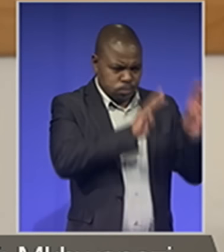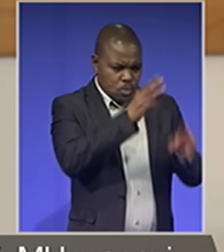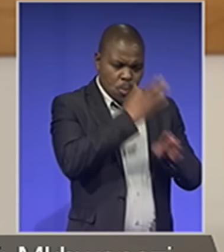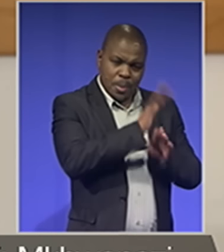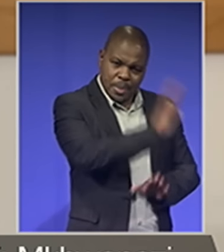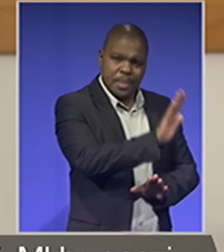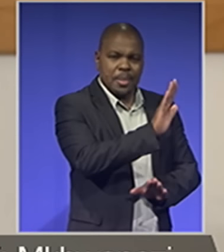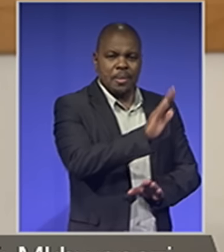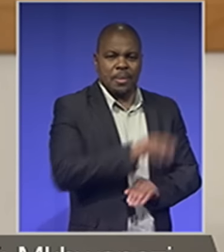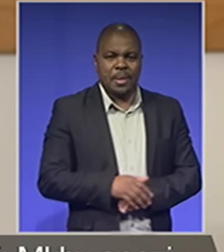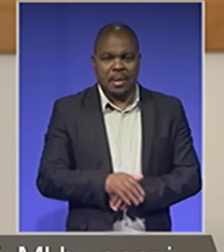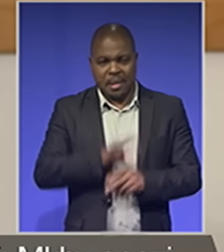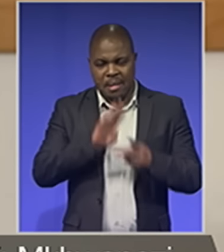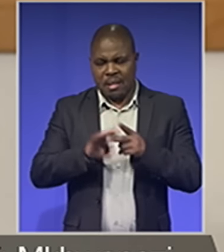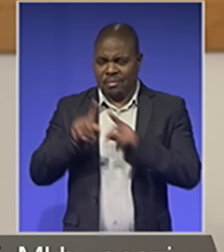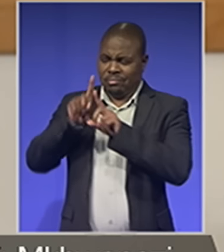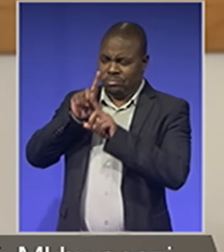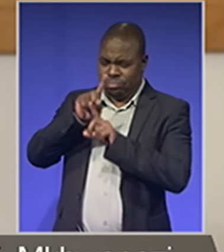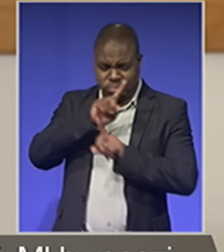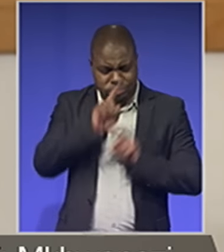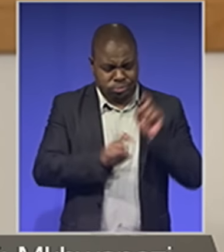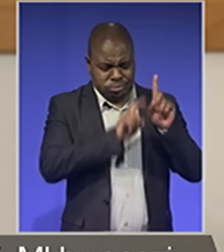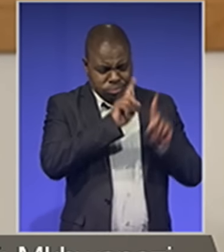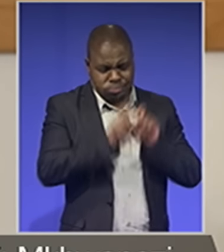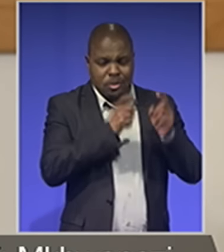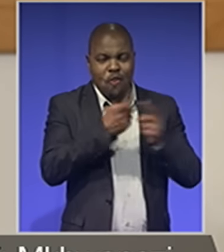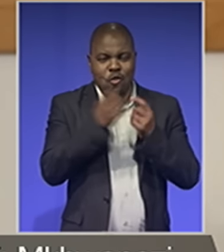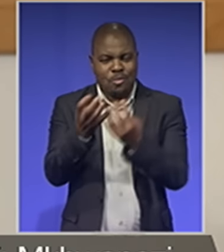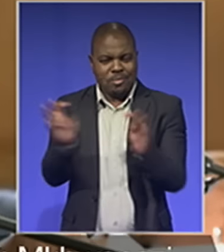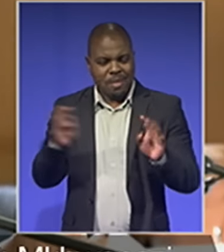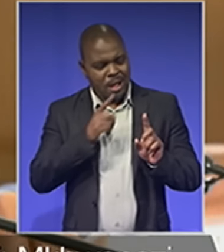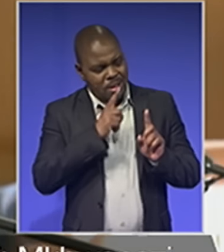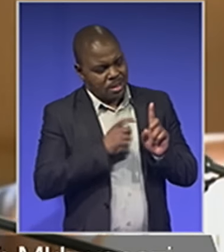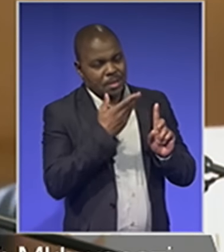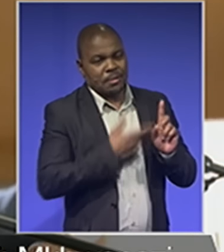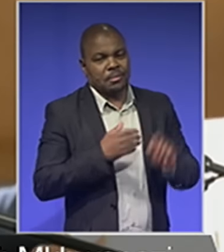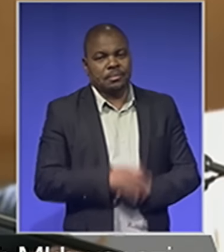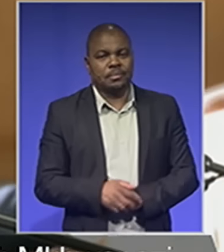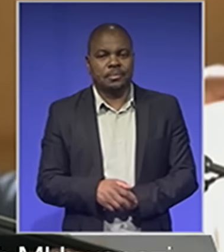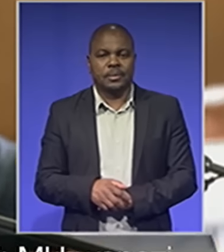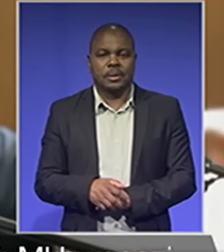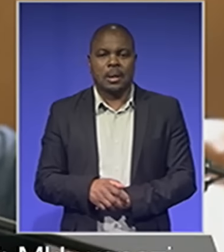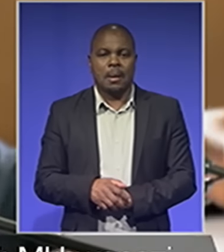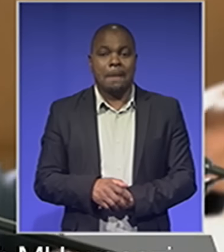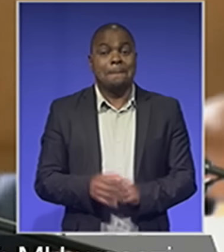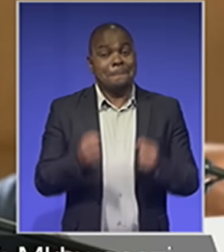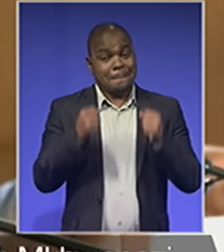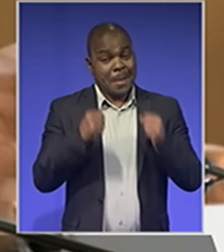se lebisitse kwa dipotsong di le dintsi go tswa kwa bakhomišenareng. So the question remains,